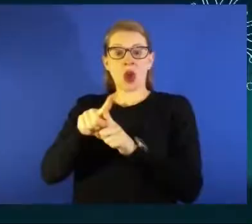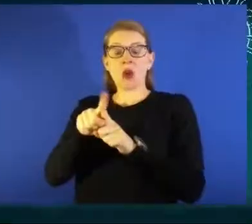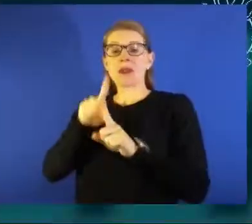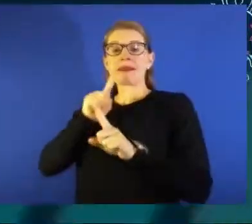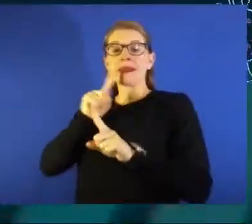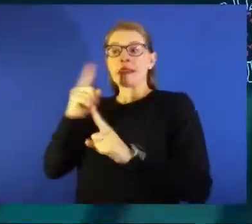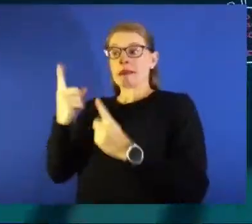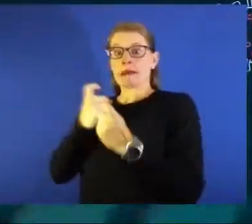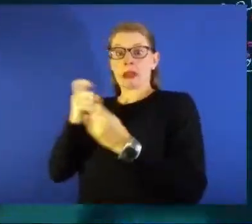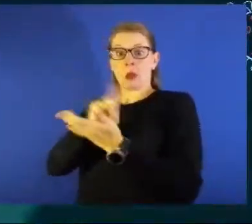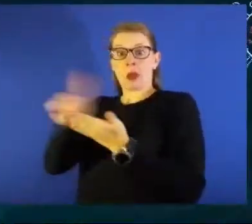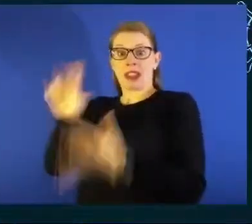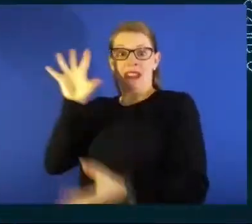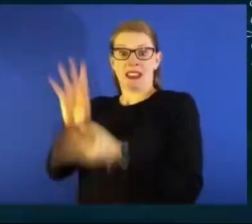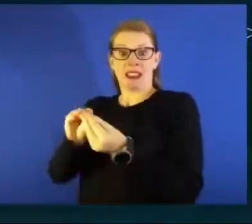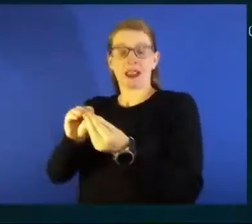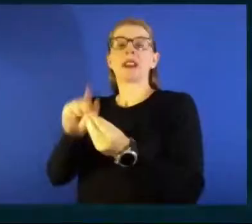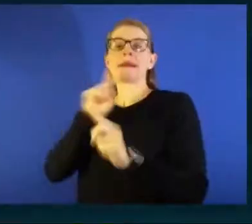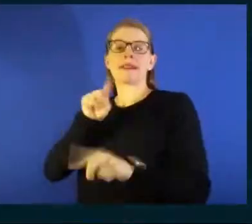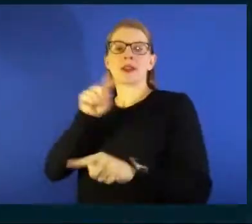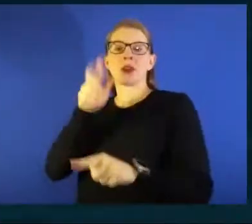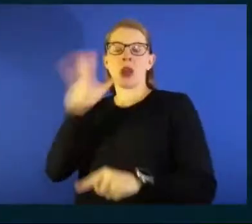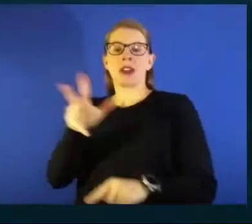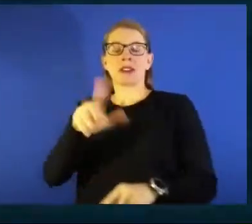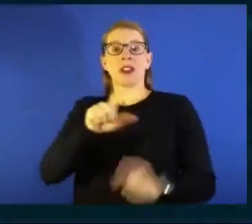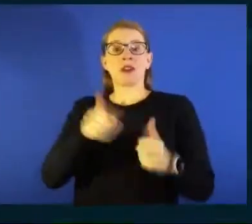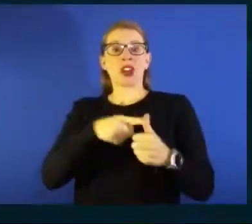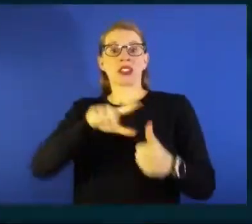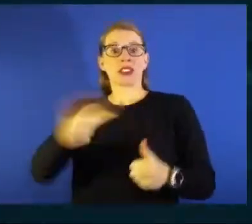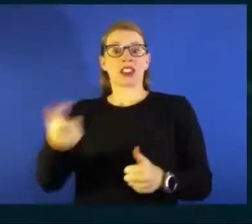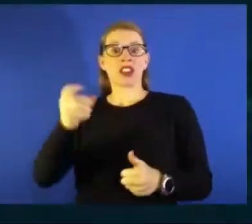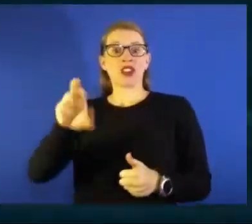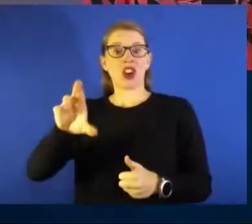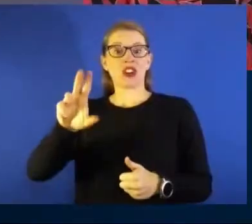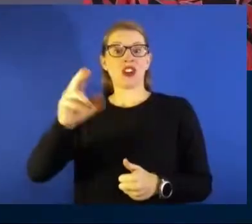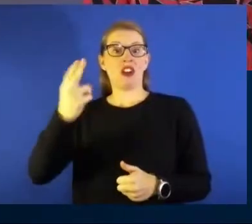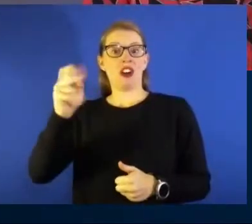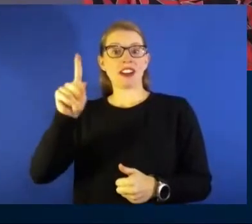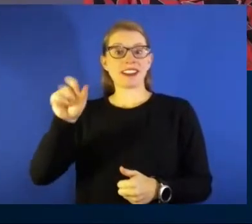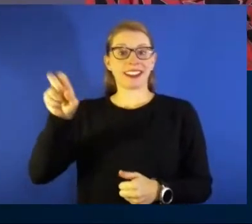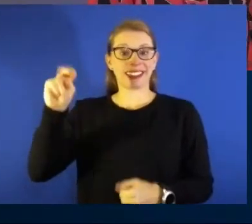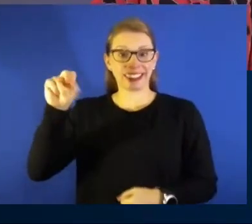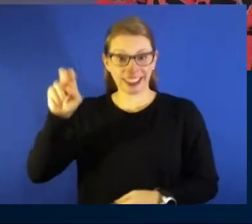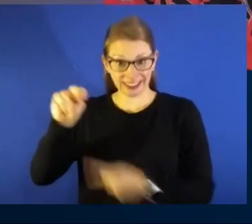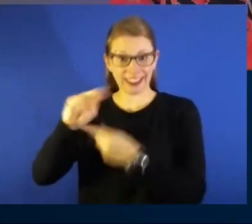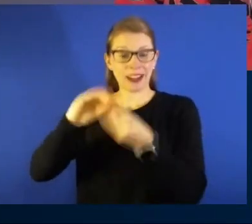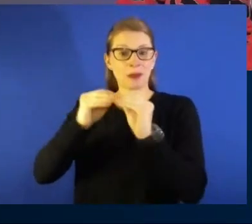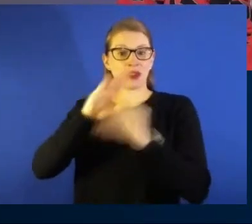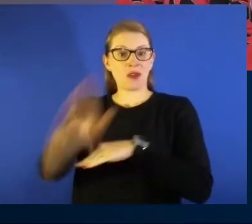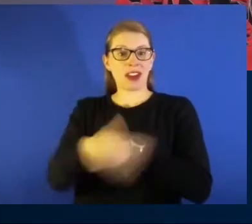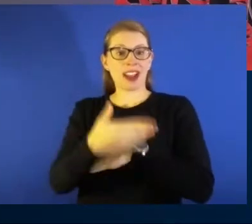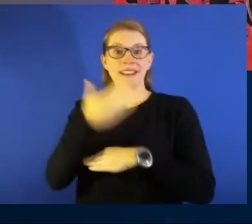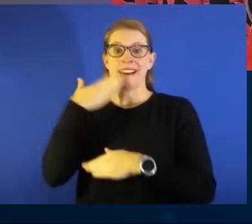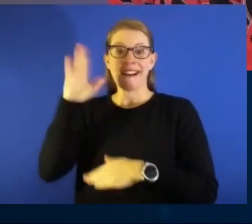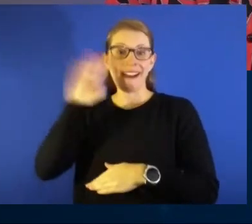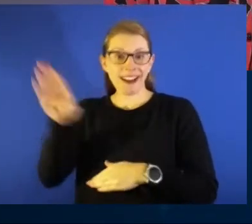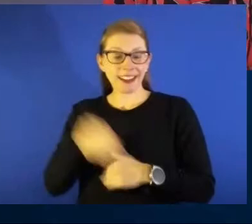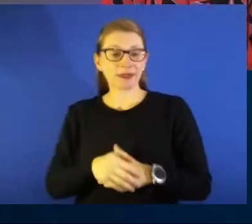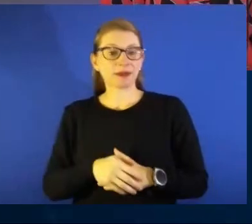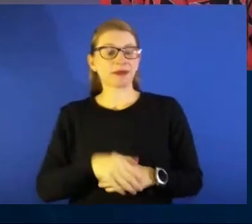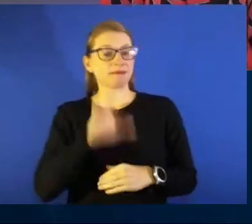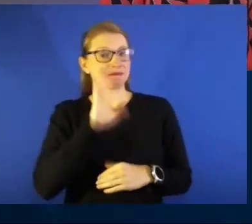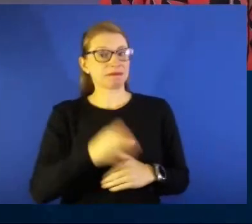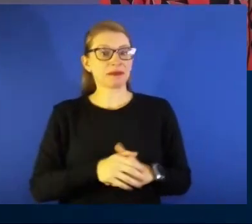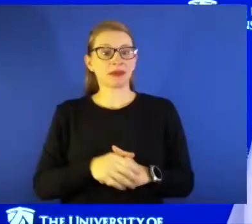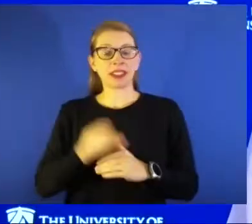But first, let's get to Dr. Hawkinson with our COVID numbers from overnight. Good morning to you. Yeah. Hi, thank you. Yeah, our count of active infections